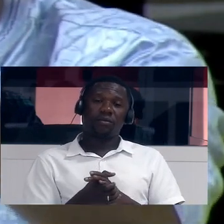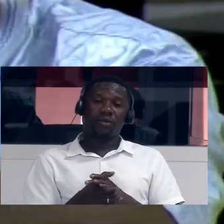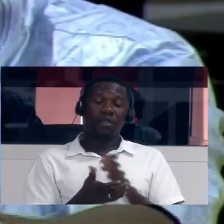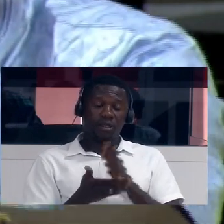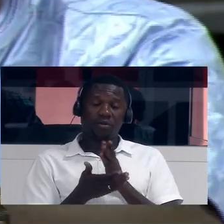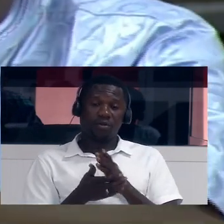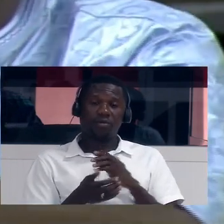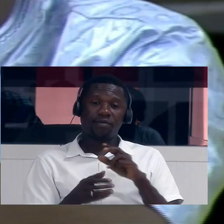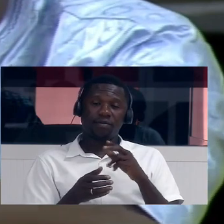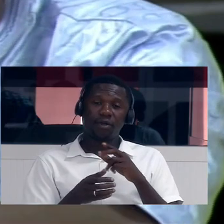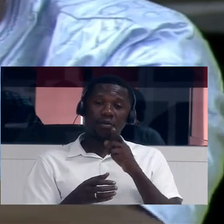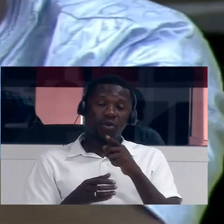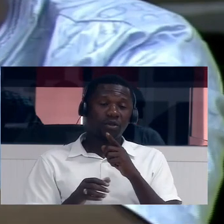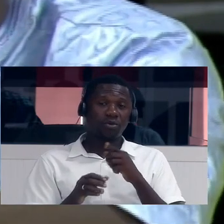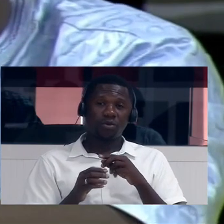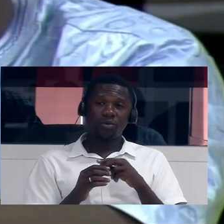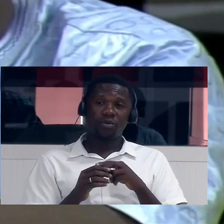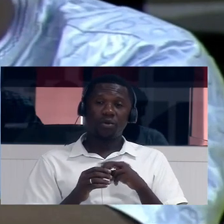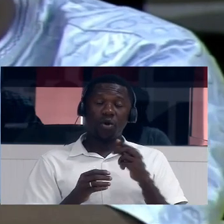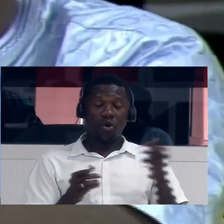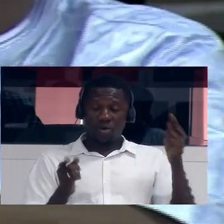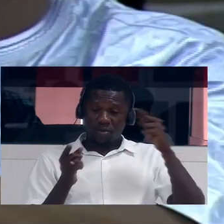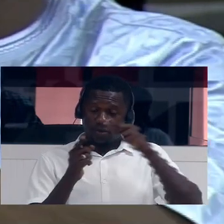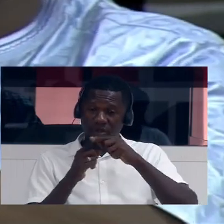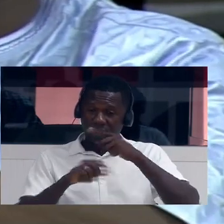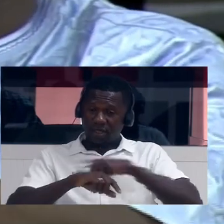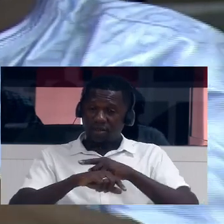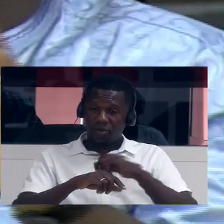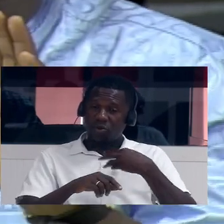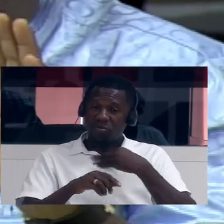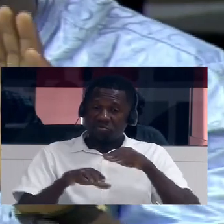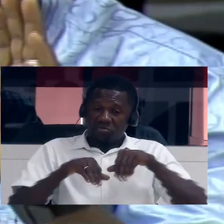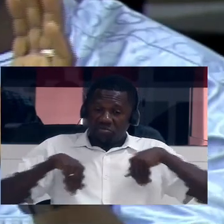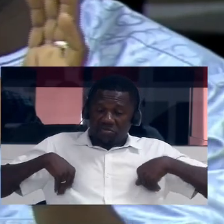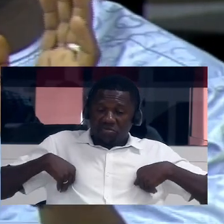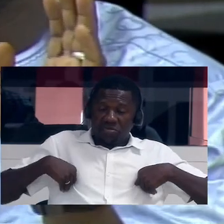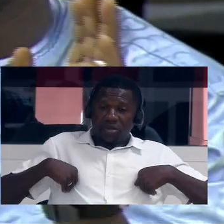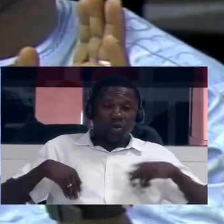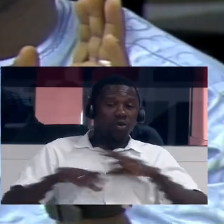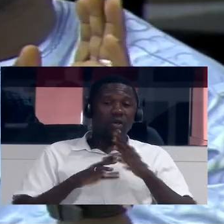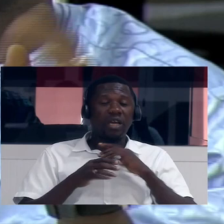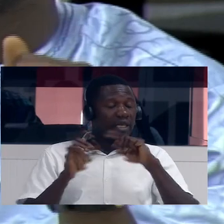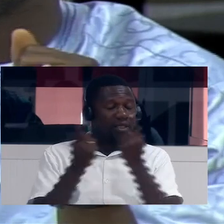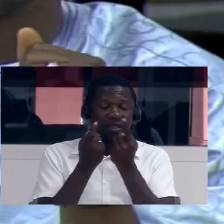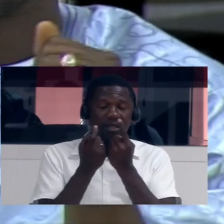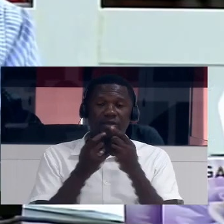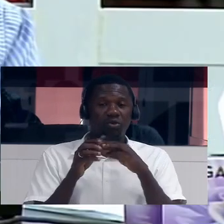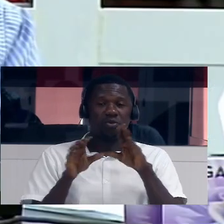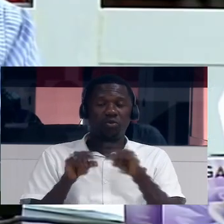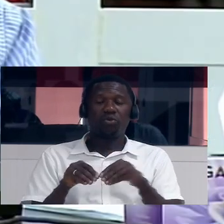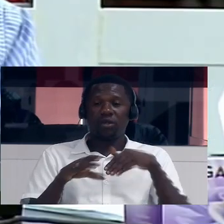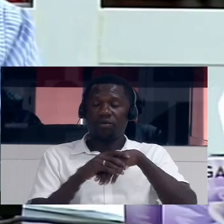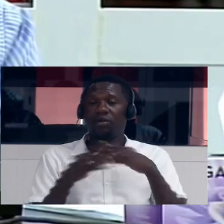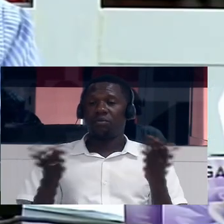But then up to that point, you disowned it and you didn't want to have anything to do with it. Because I